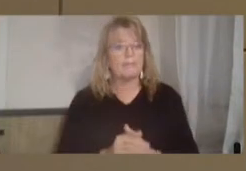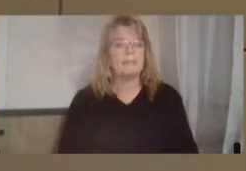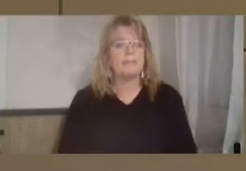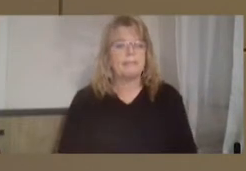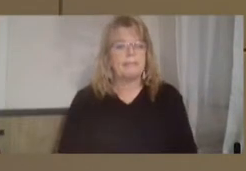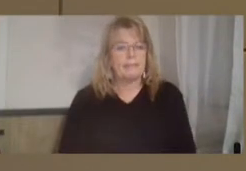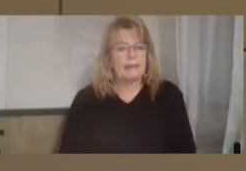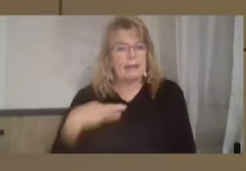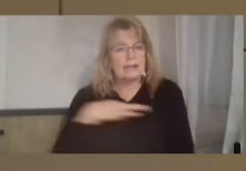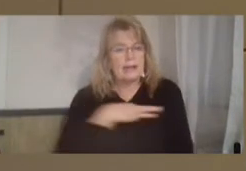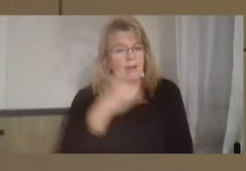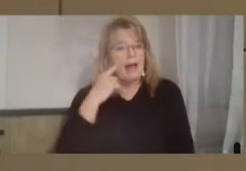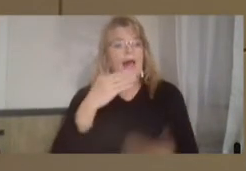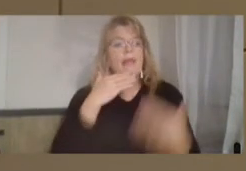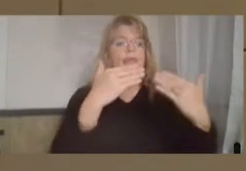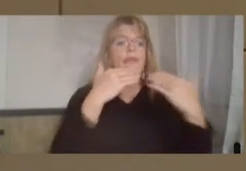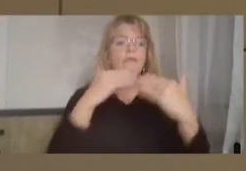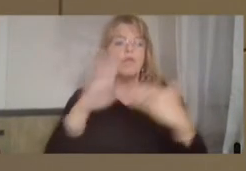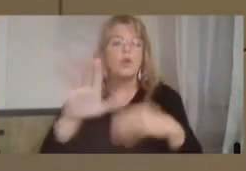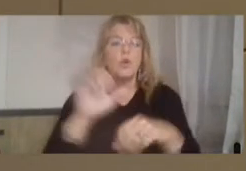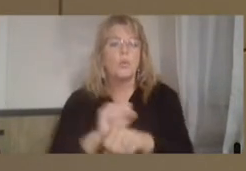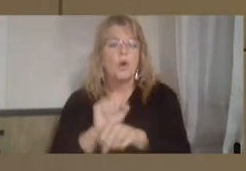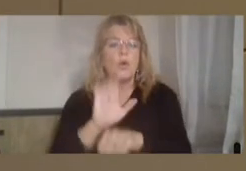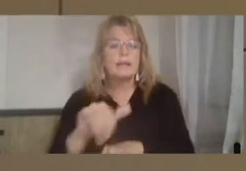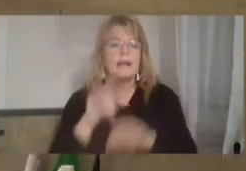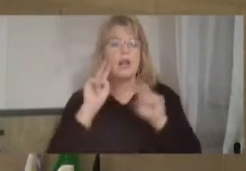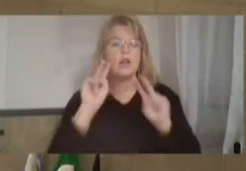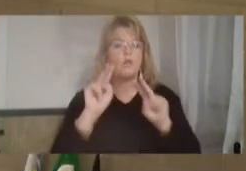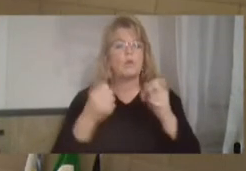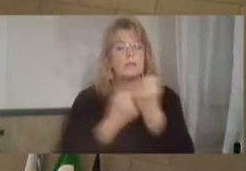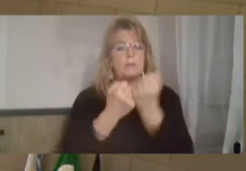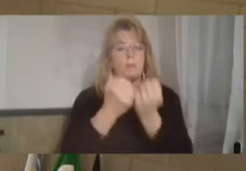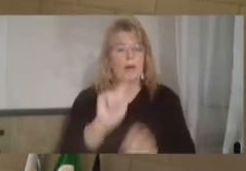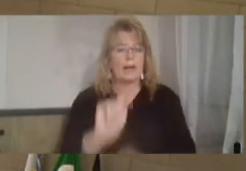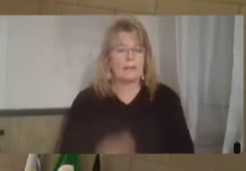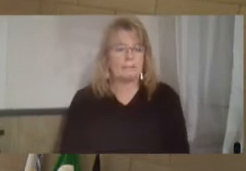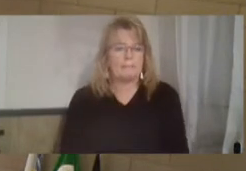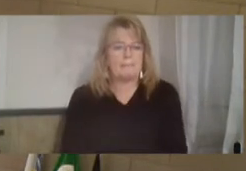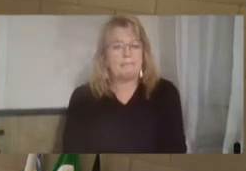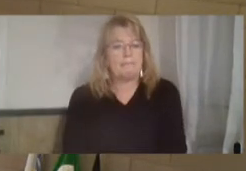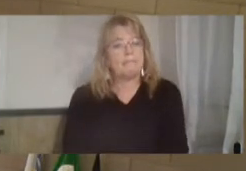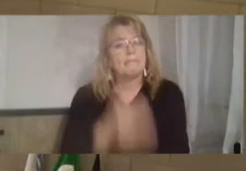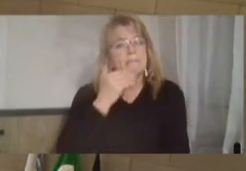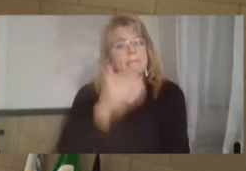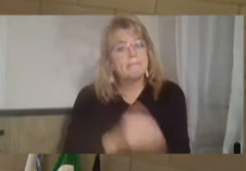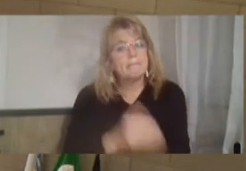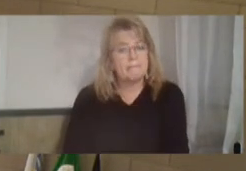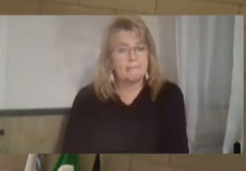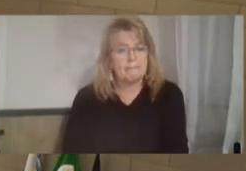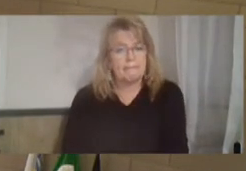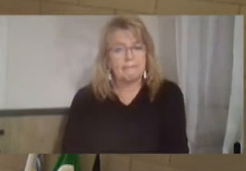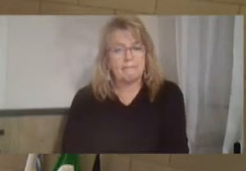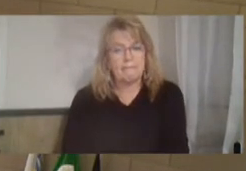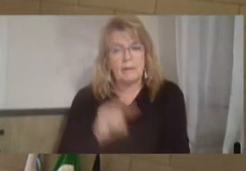guys for your work on this, and I look forward to supporting it. Thank you. Ms. Ashmira? Thank you.